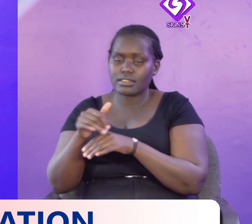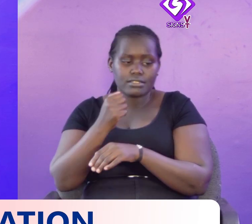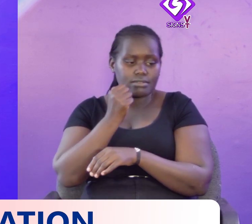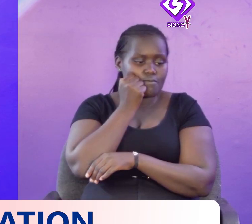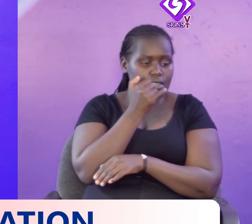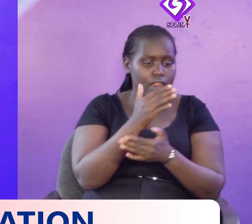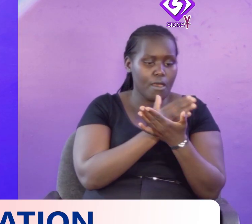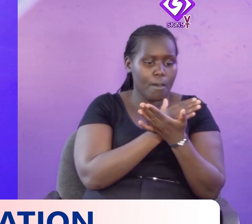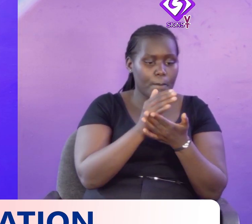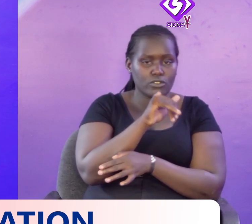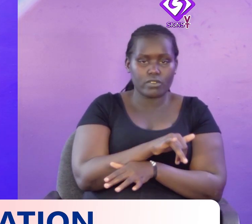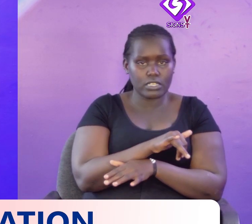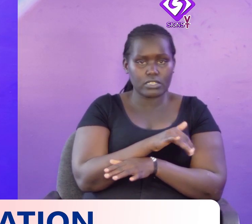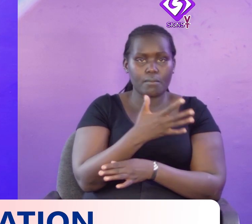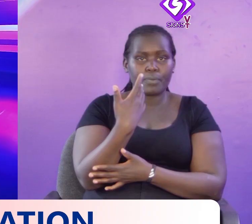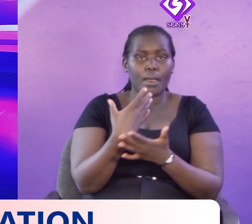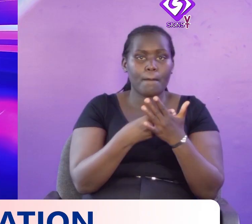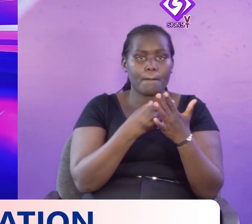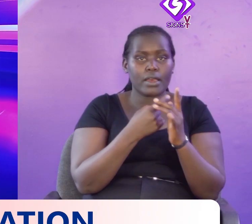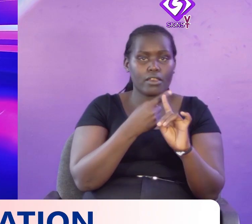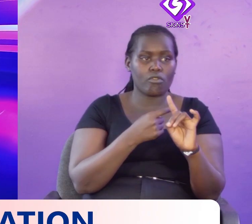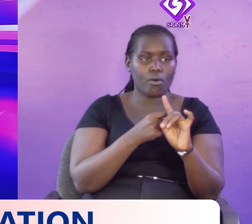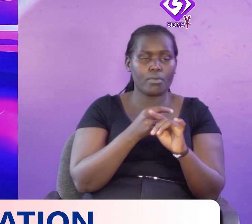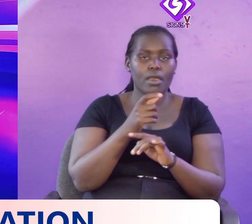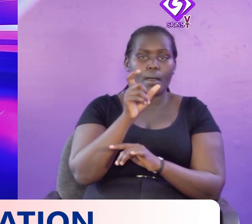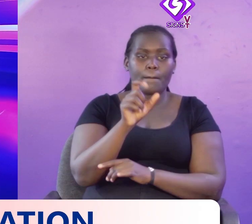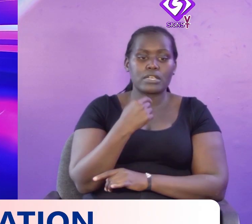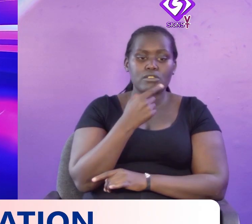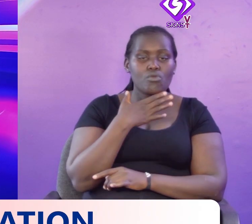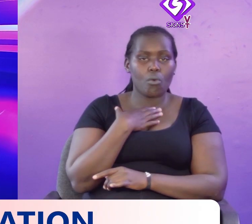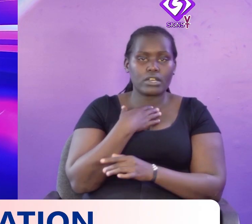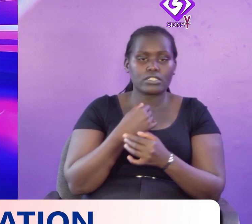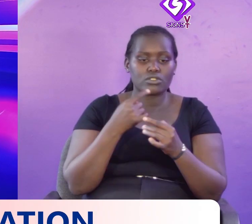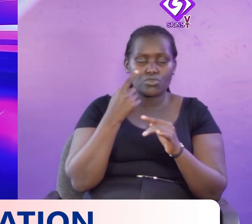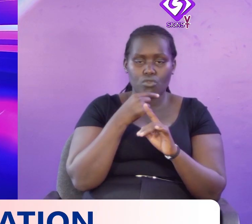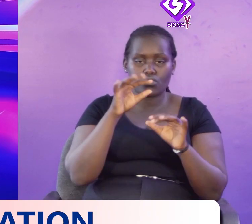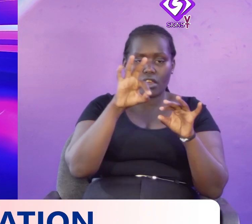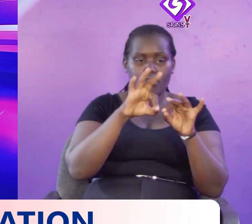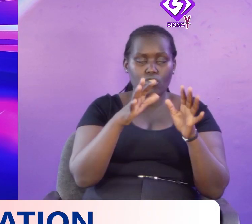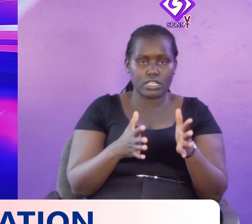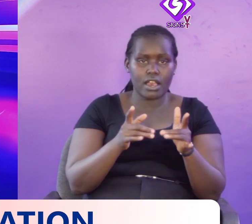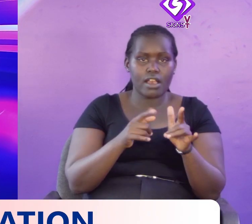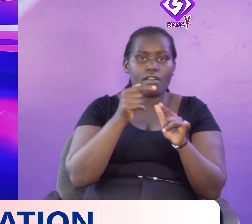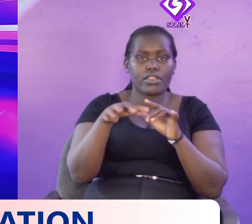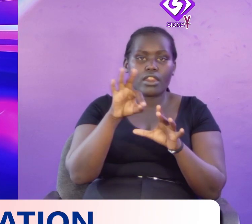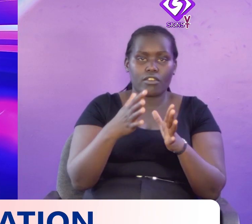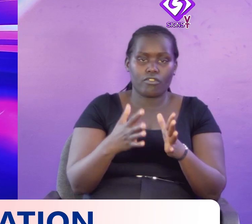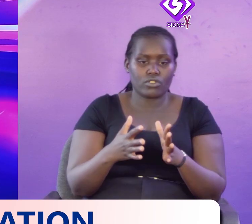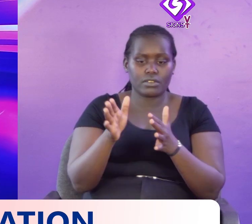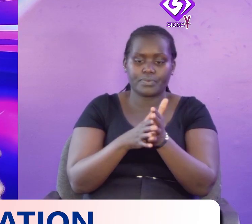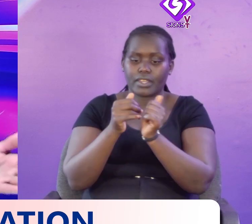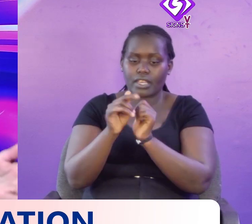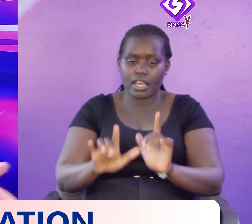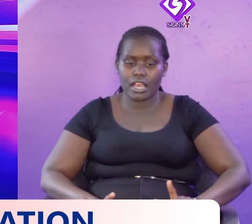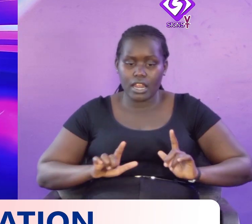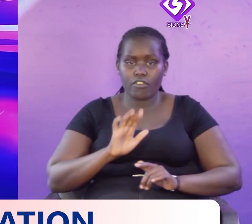money exchanging hands from the aspirant to the voter. And then the voter messes up his life. That's why